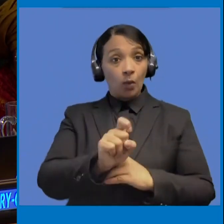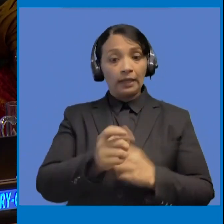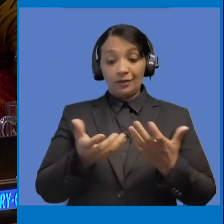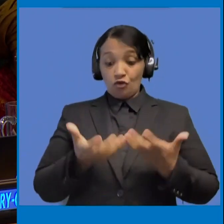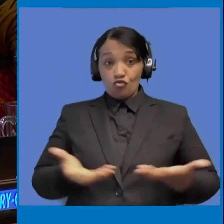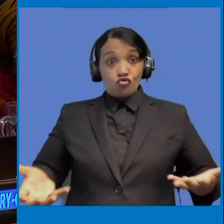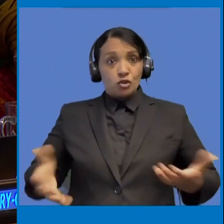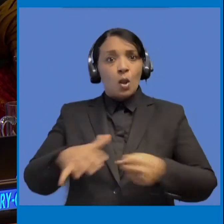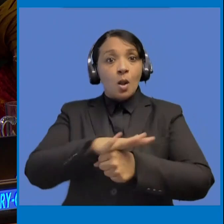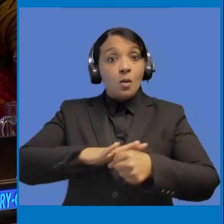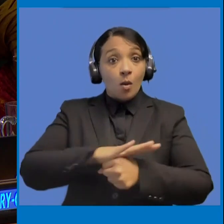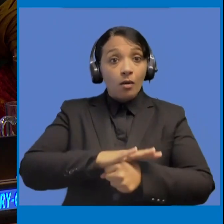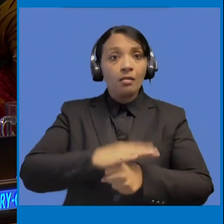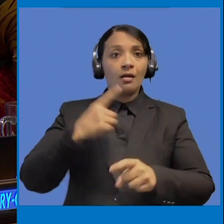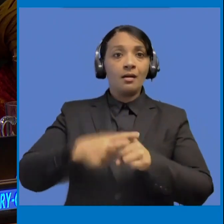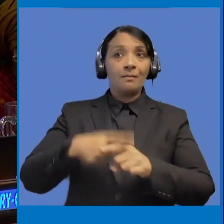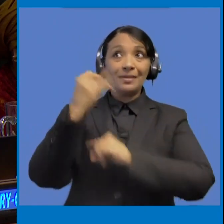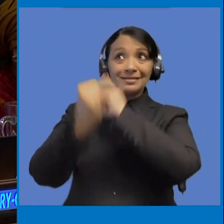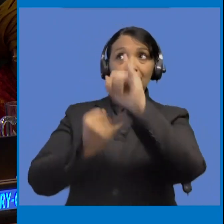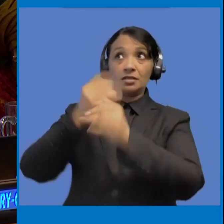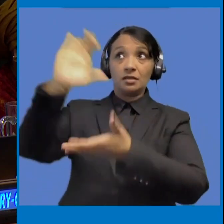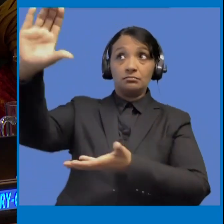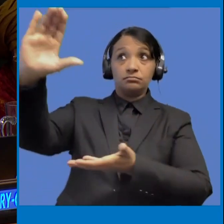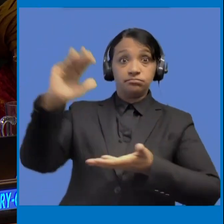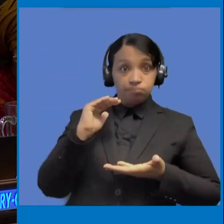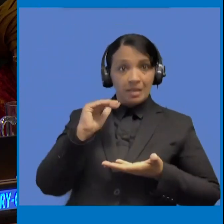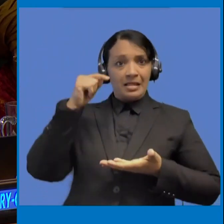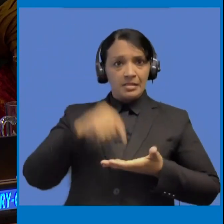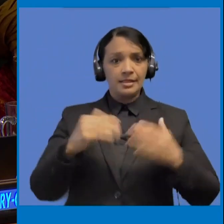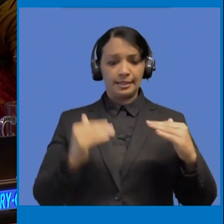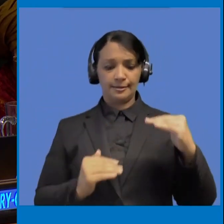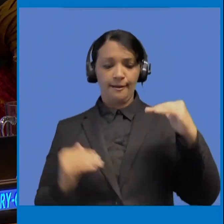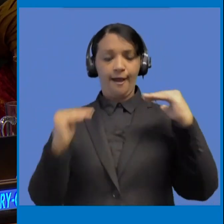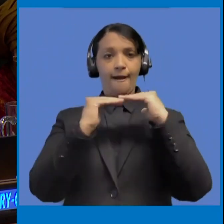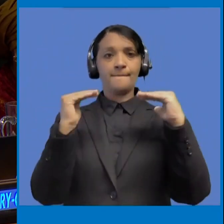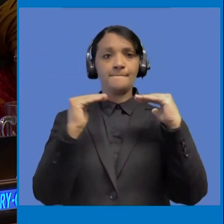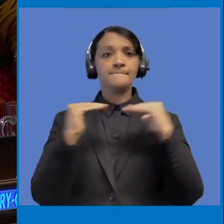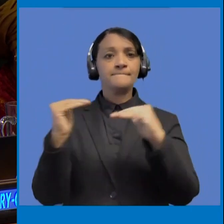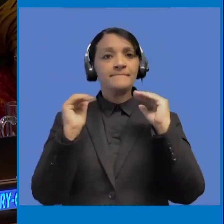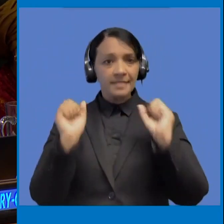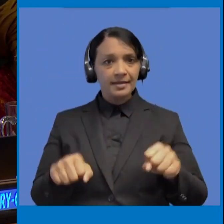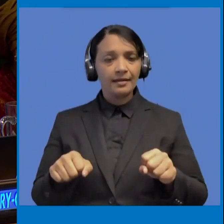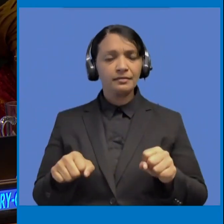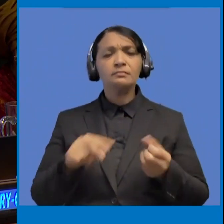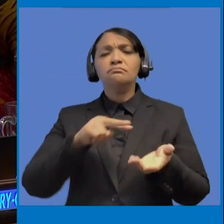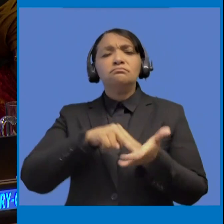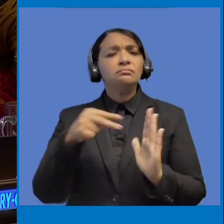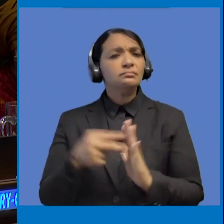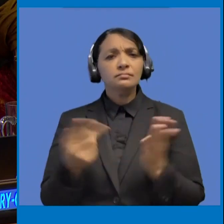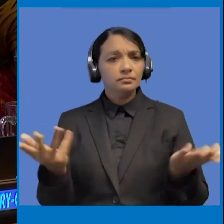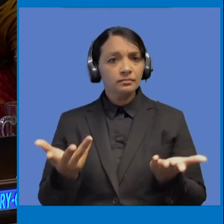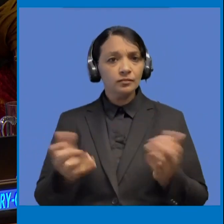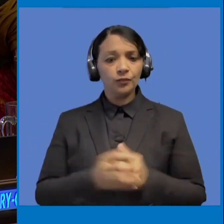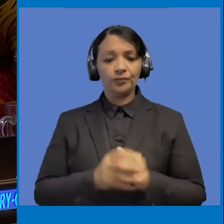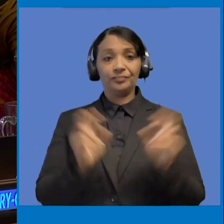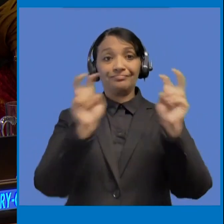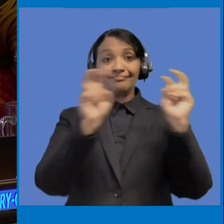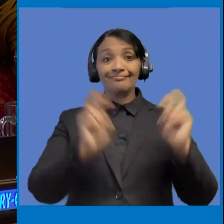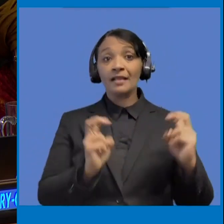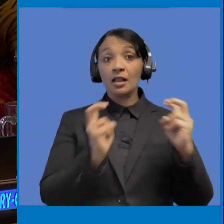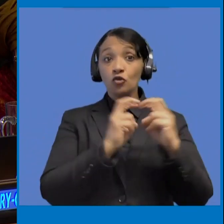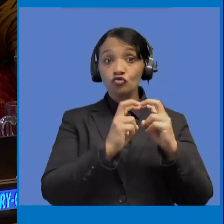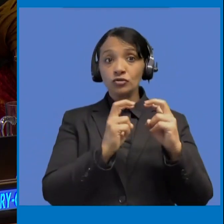foreign investments to bridge the gap. This would guarantee that electricity can reach